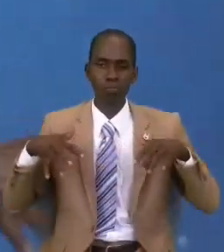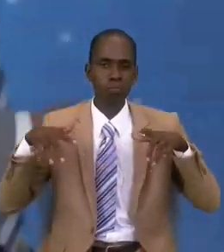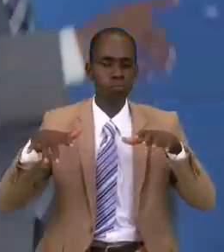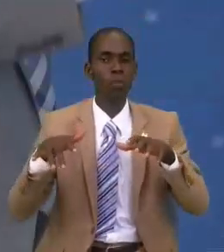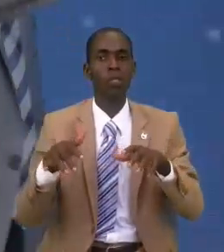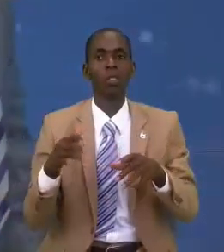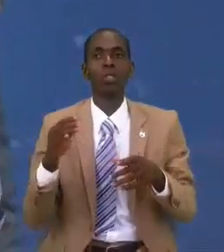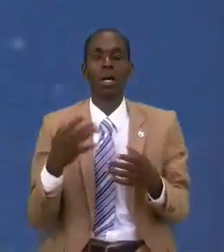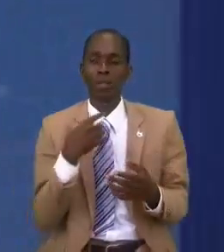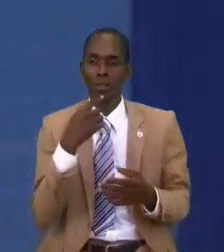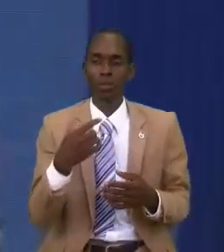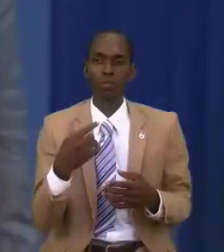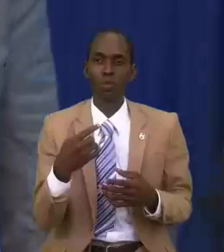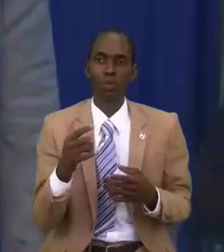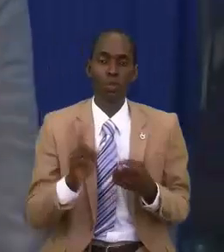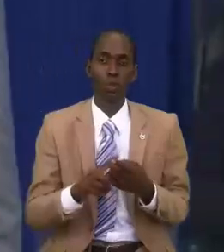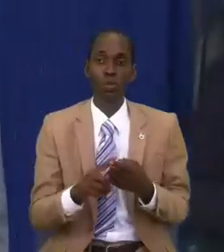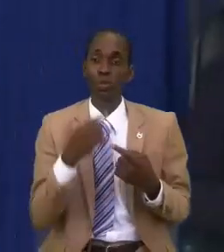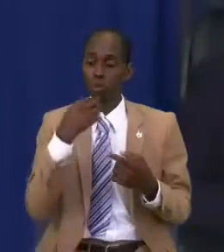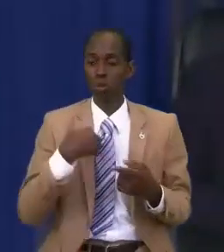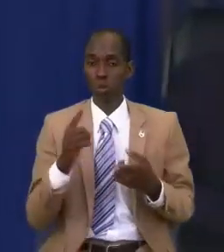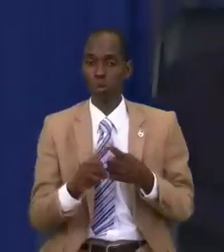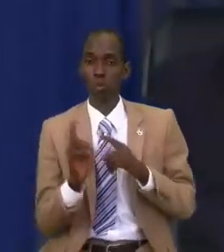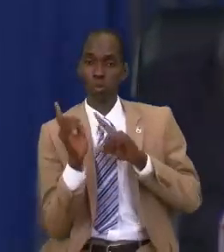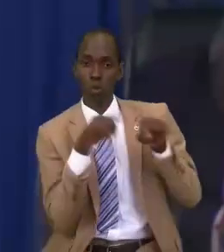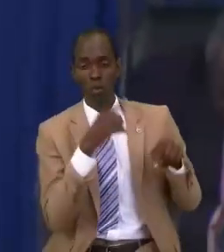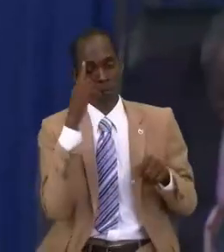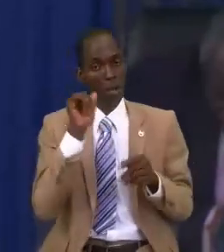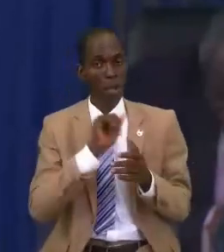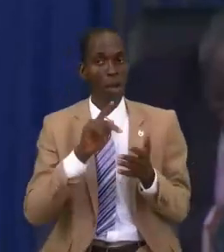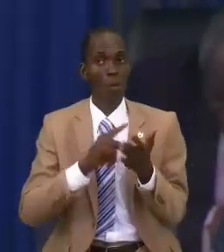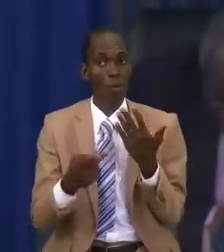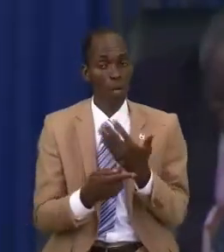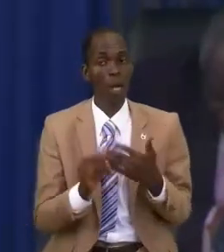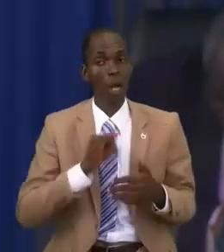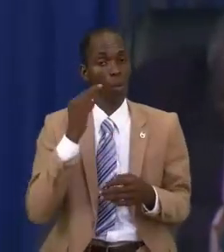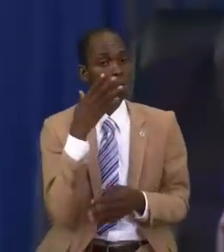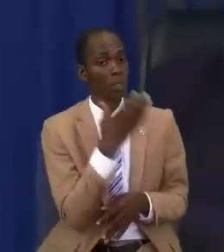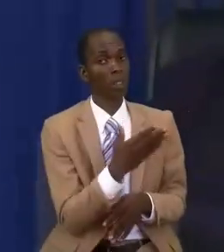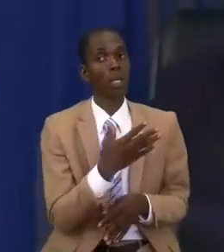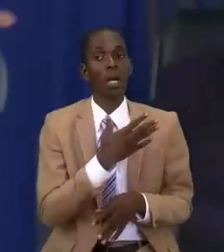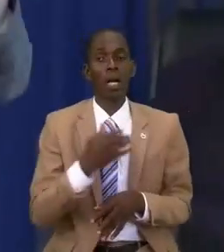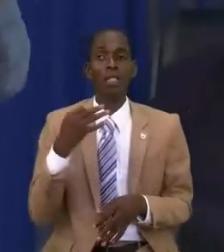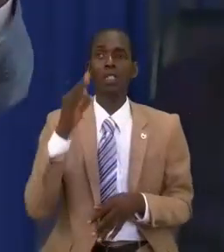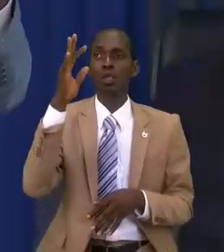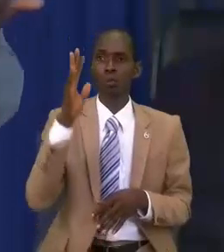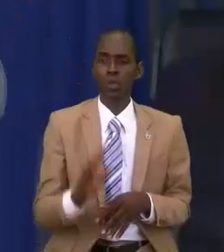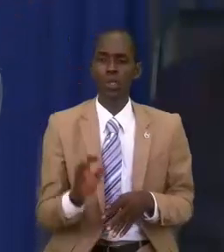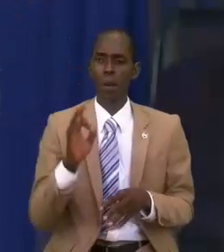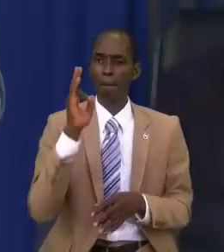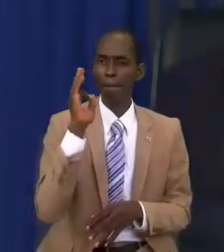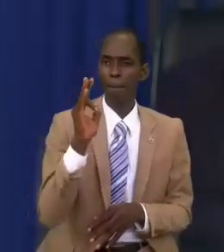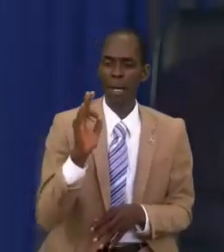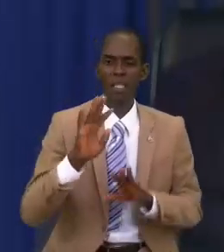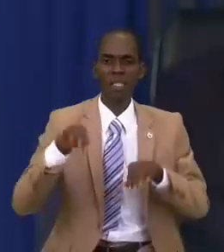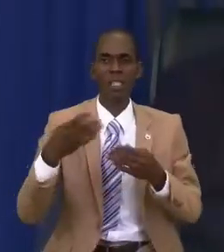there, and the preacher, evangelist, preached, and he gave the altar call. And I was just there to